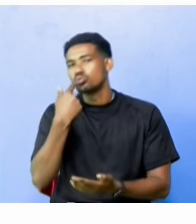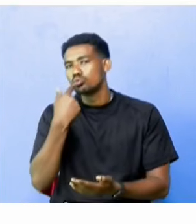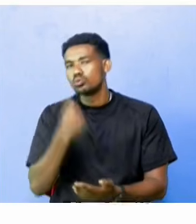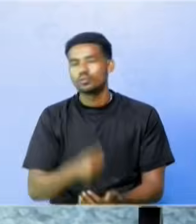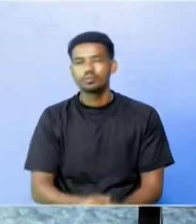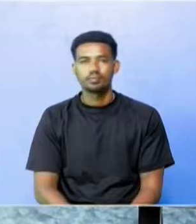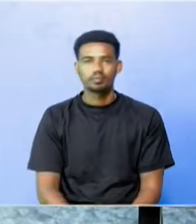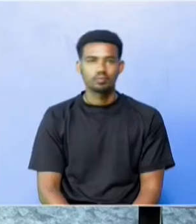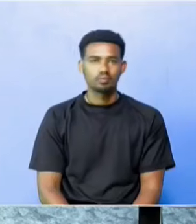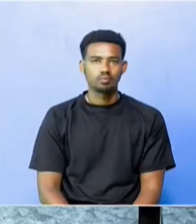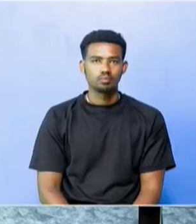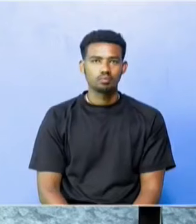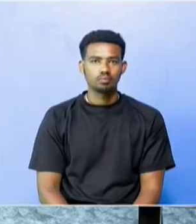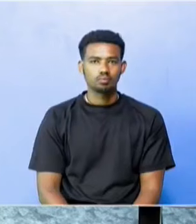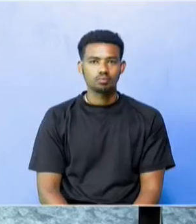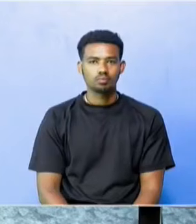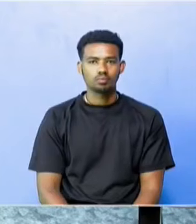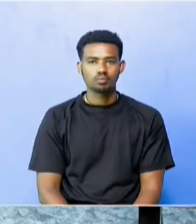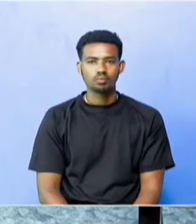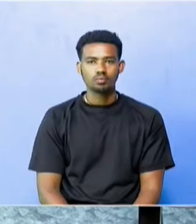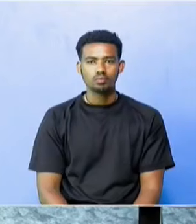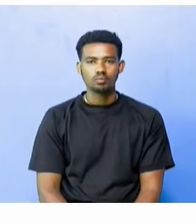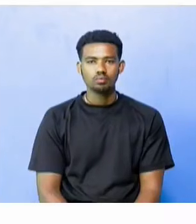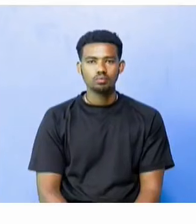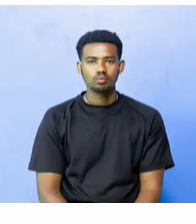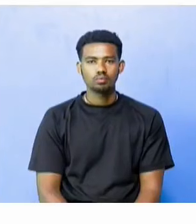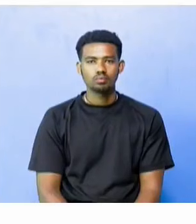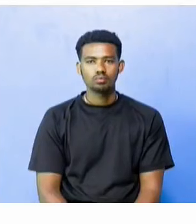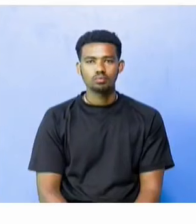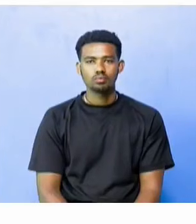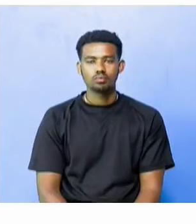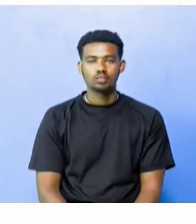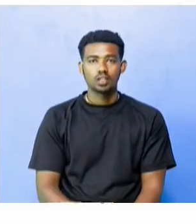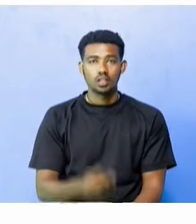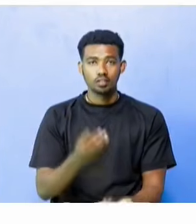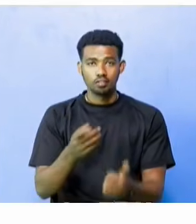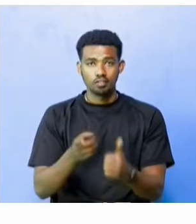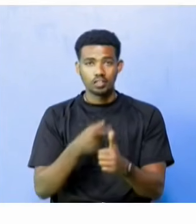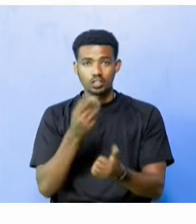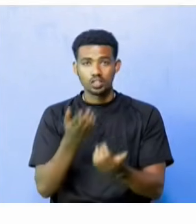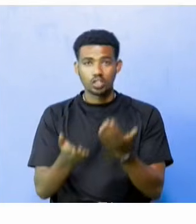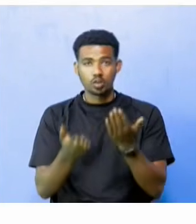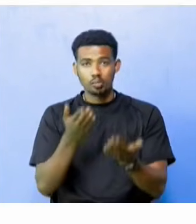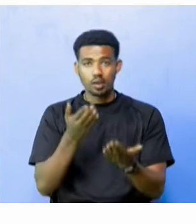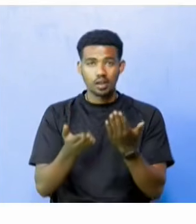Who jumps higher? First, compare Thomas